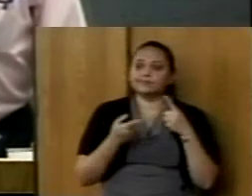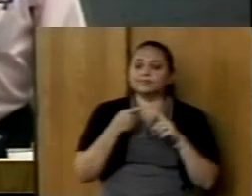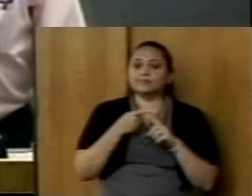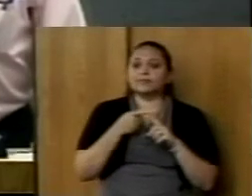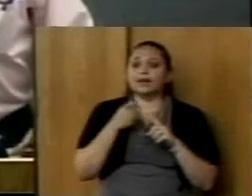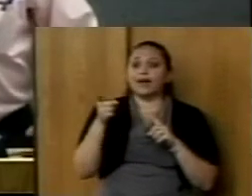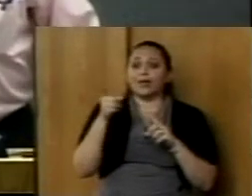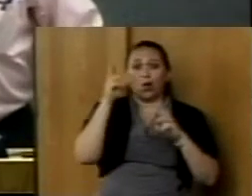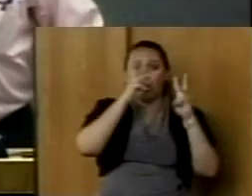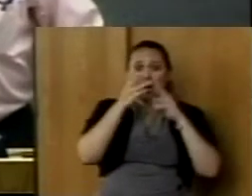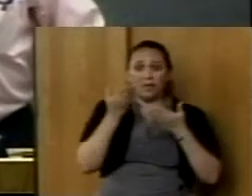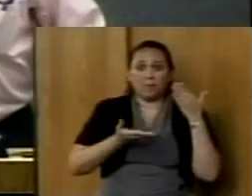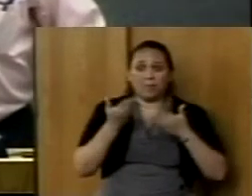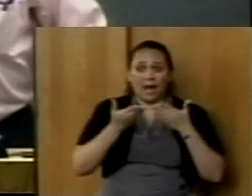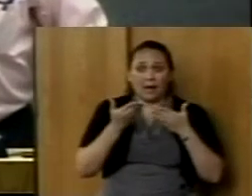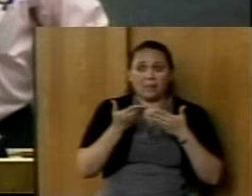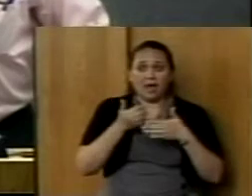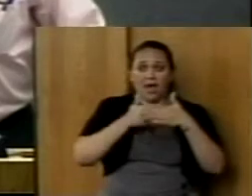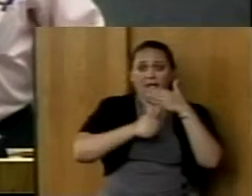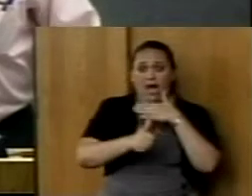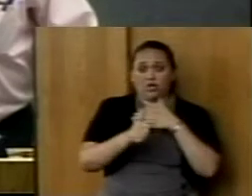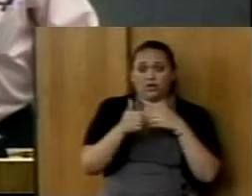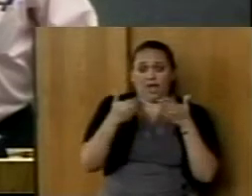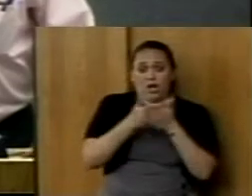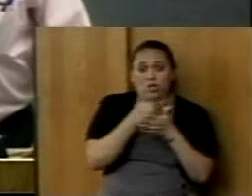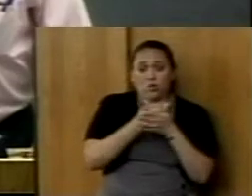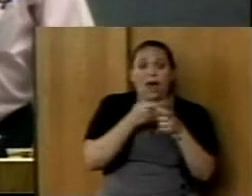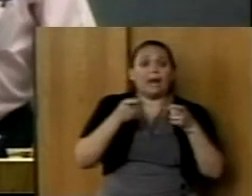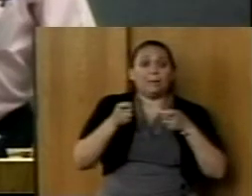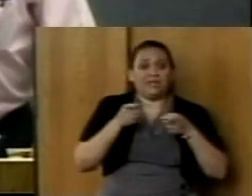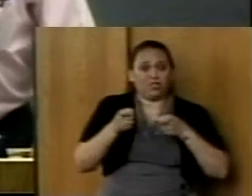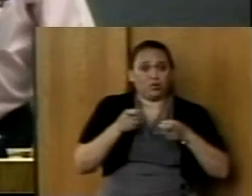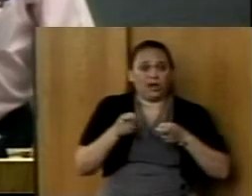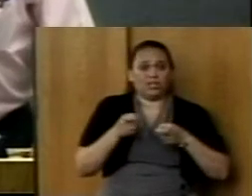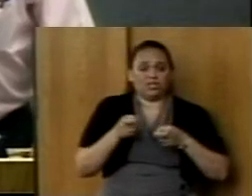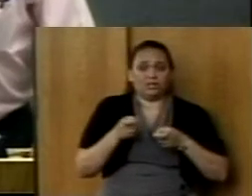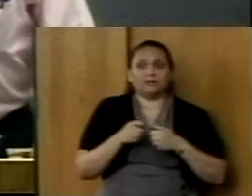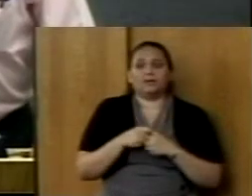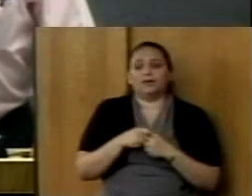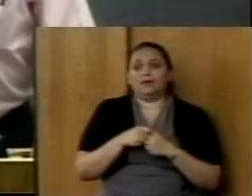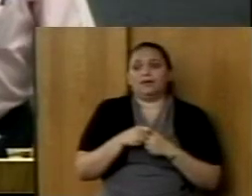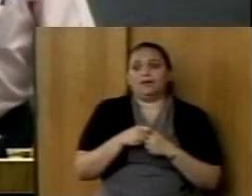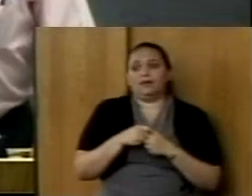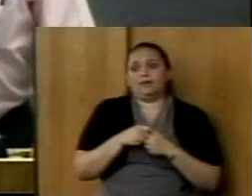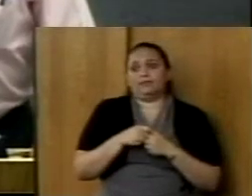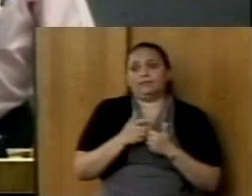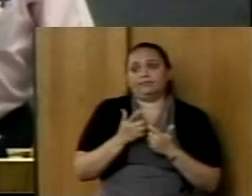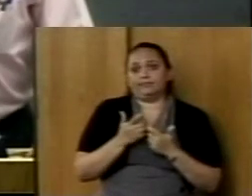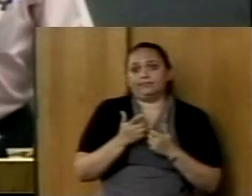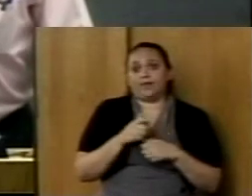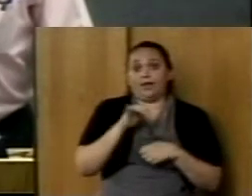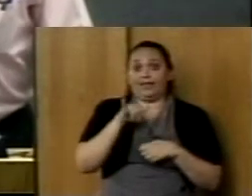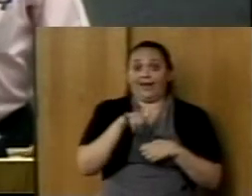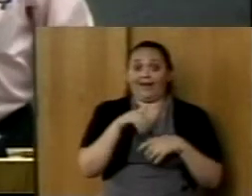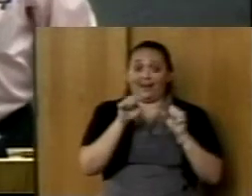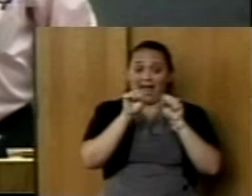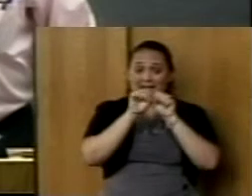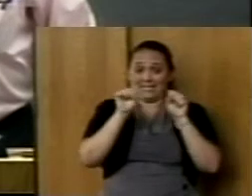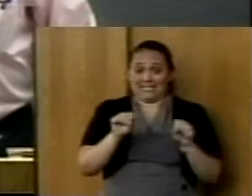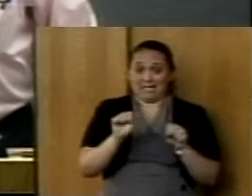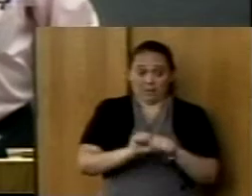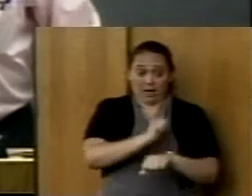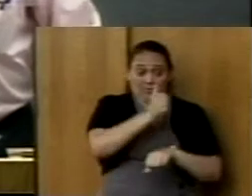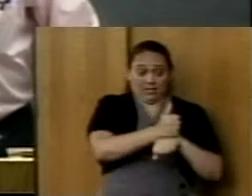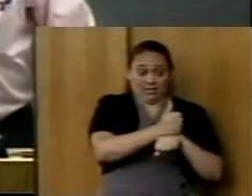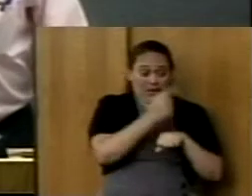are worried that maybe under this new administration that a system that has been in